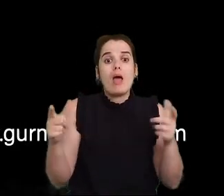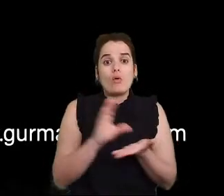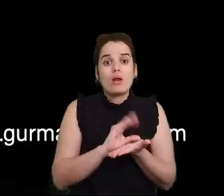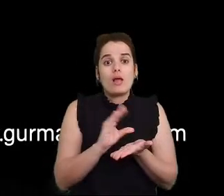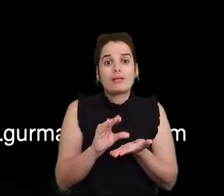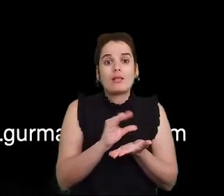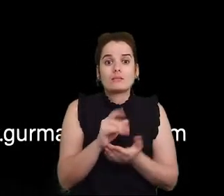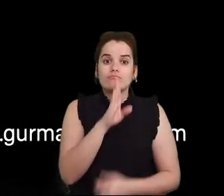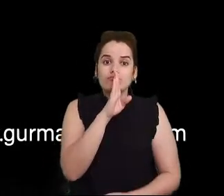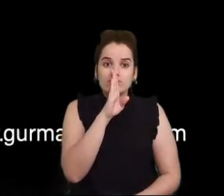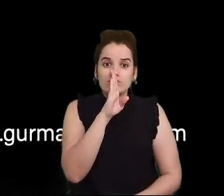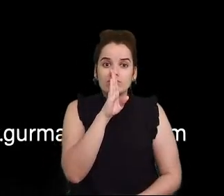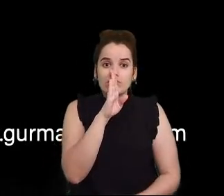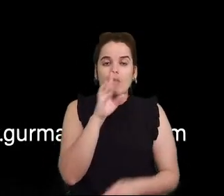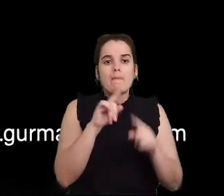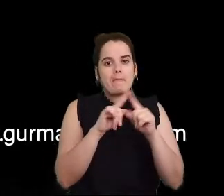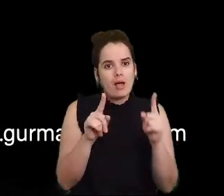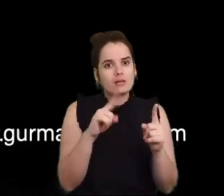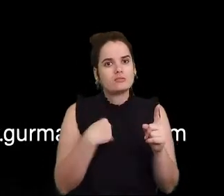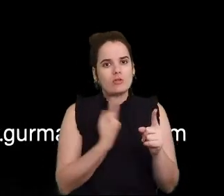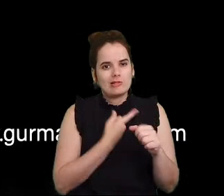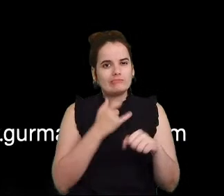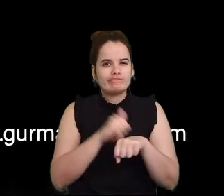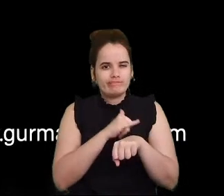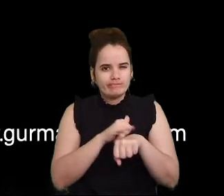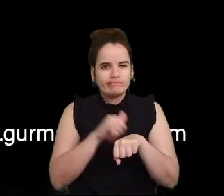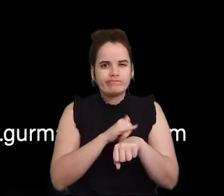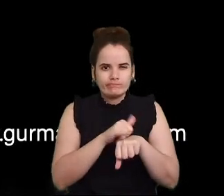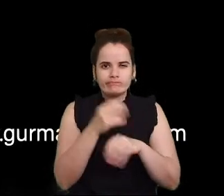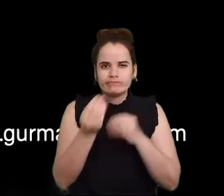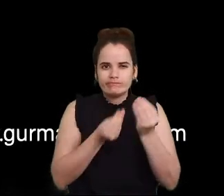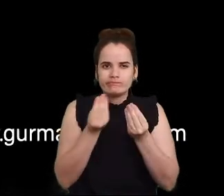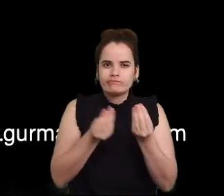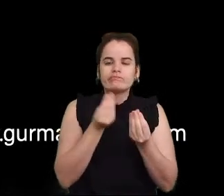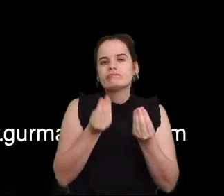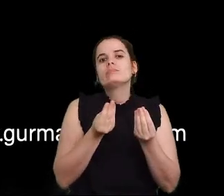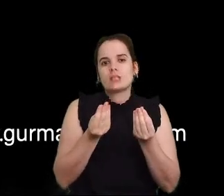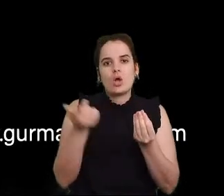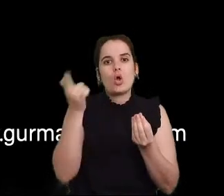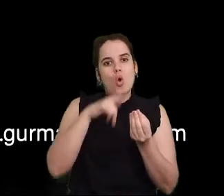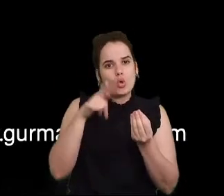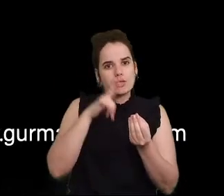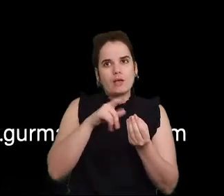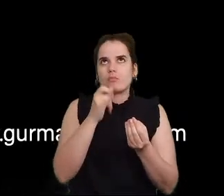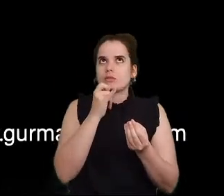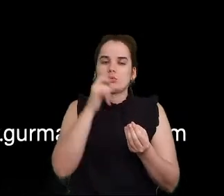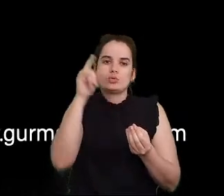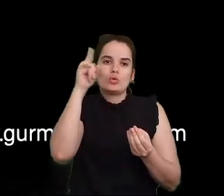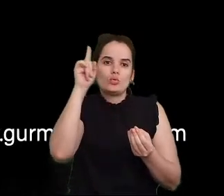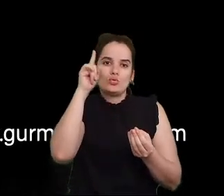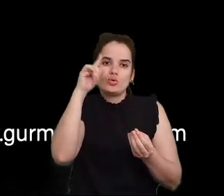day or so on it, and Data Wrapper would load with active data.